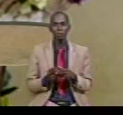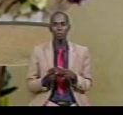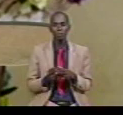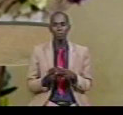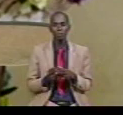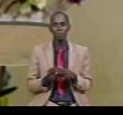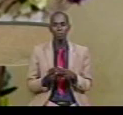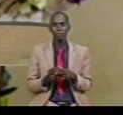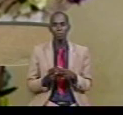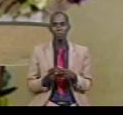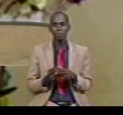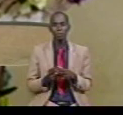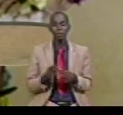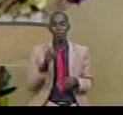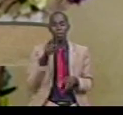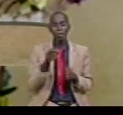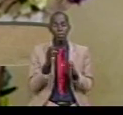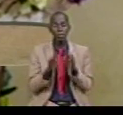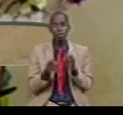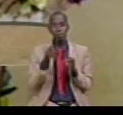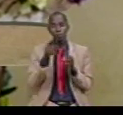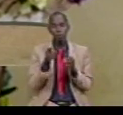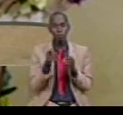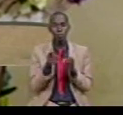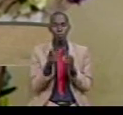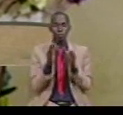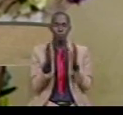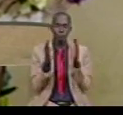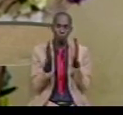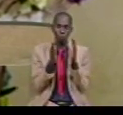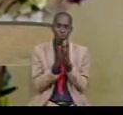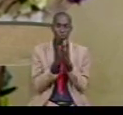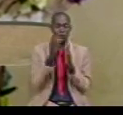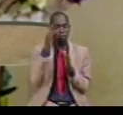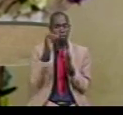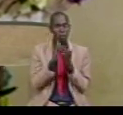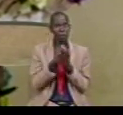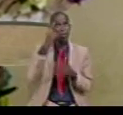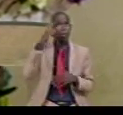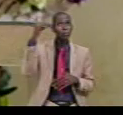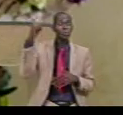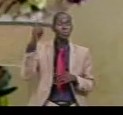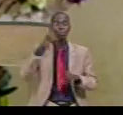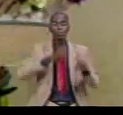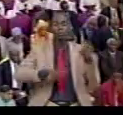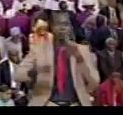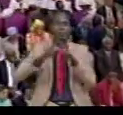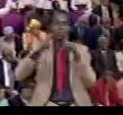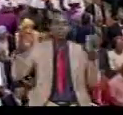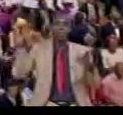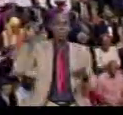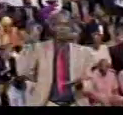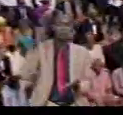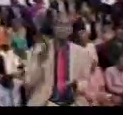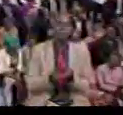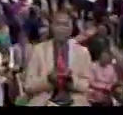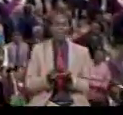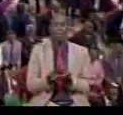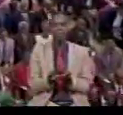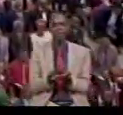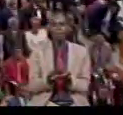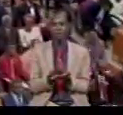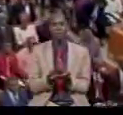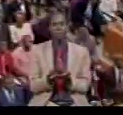If you covet that dream, give me a global amen. Amen.